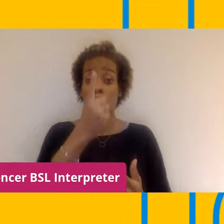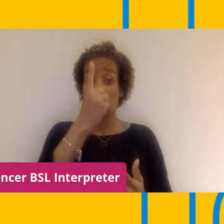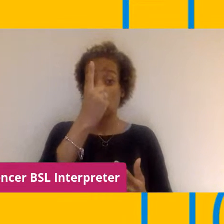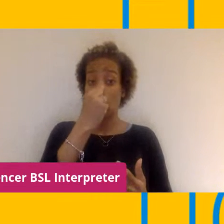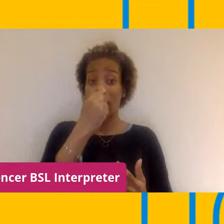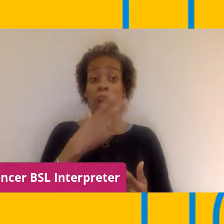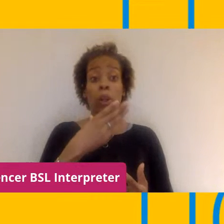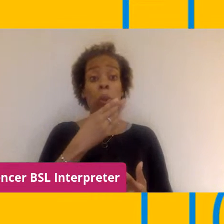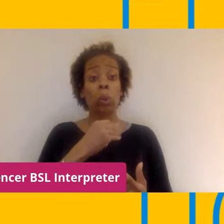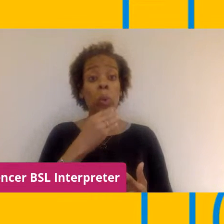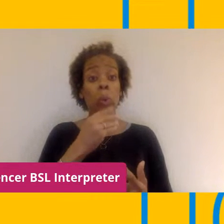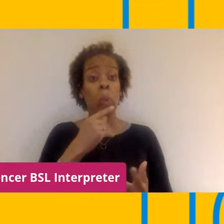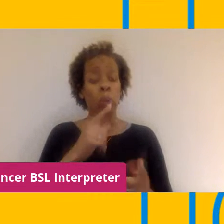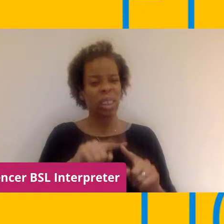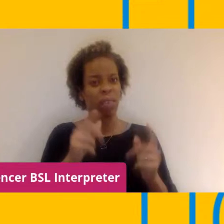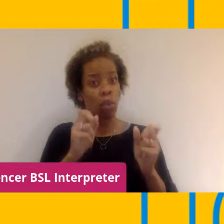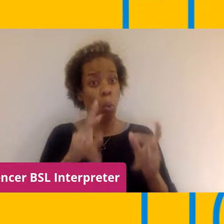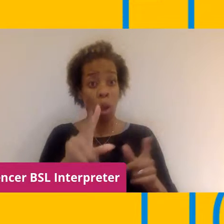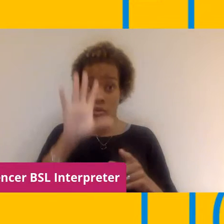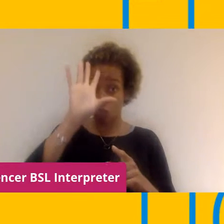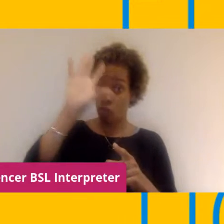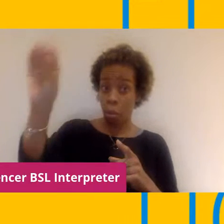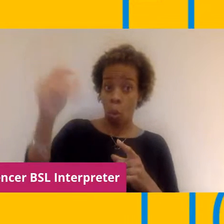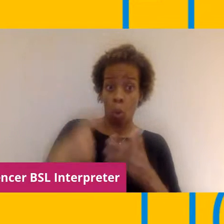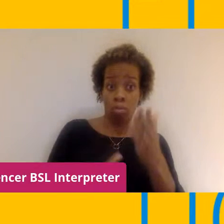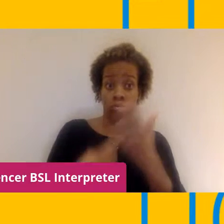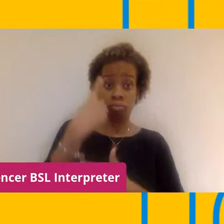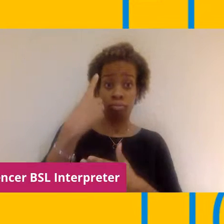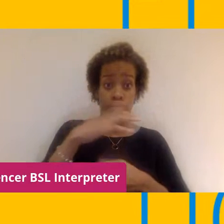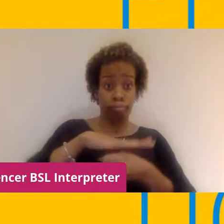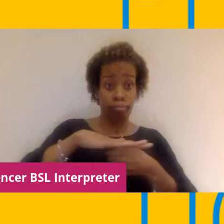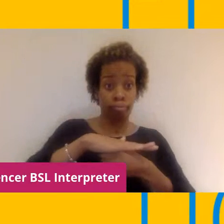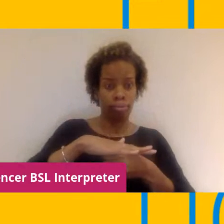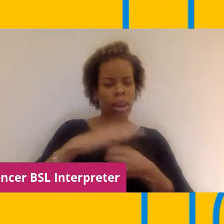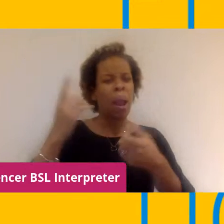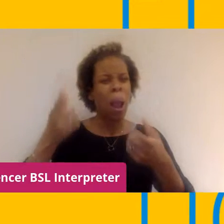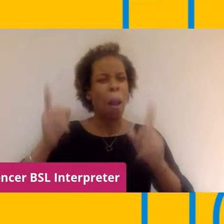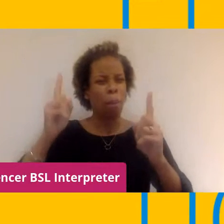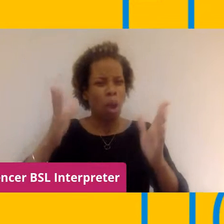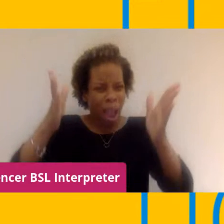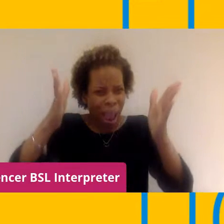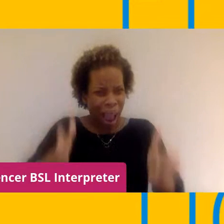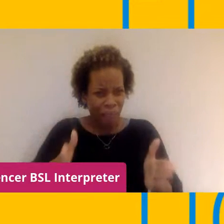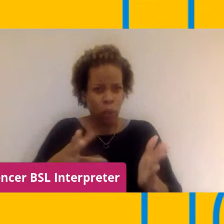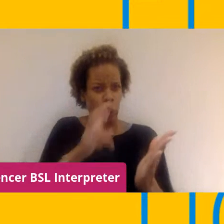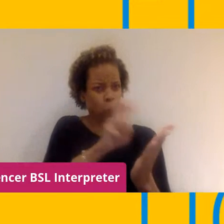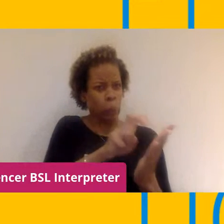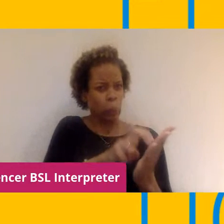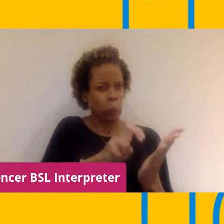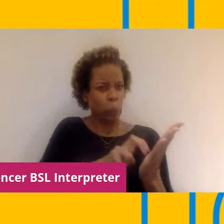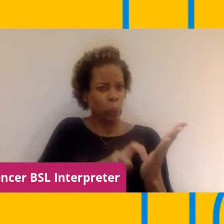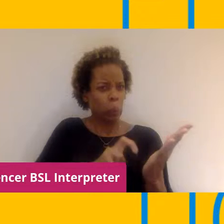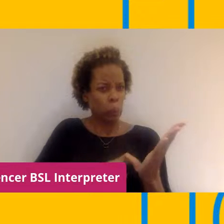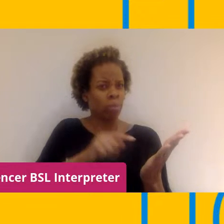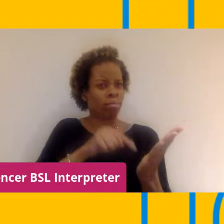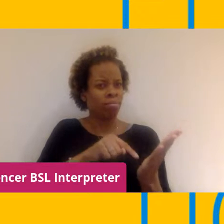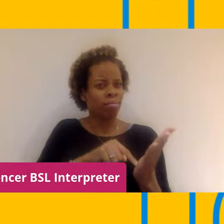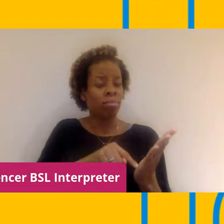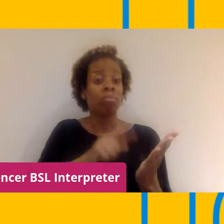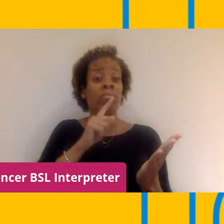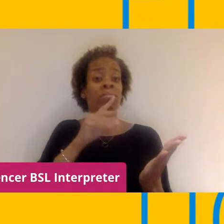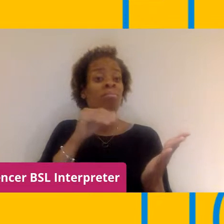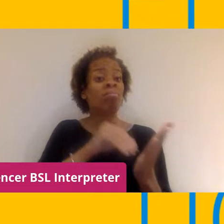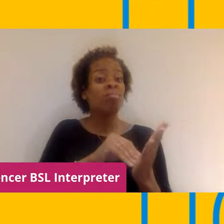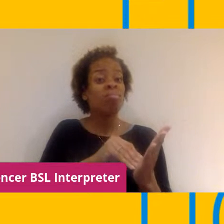for reporting of COVID cases. So the employer is, required to keep accident books, and we can report cases of disease within